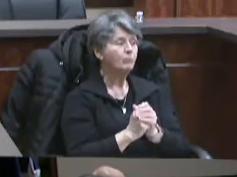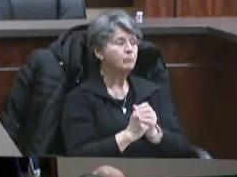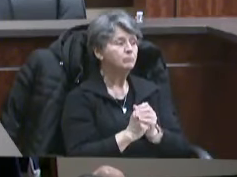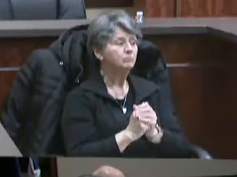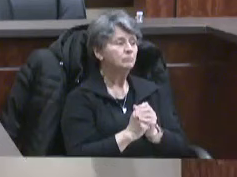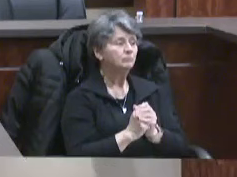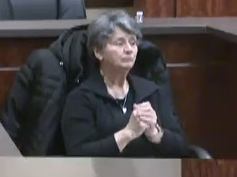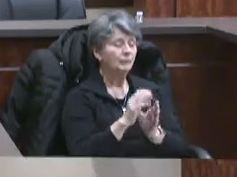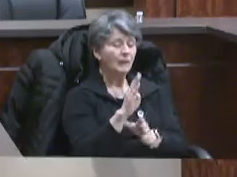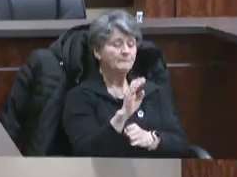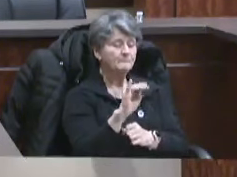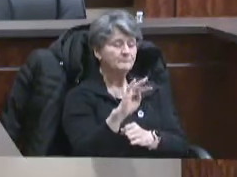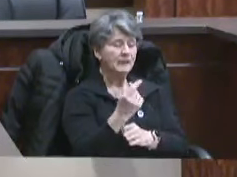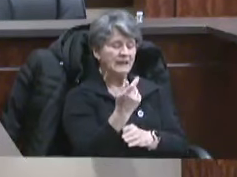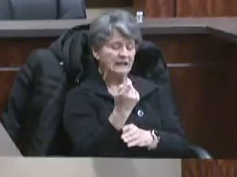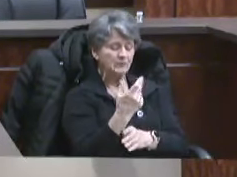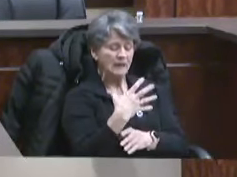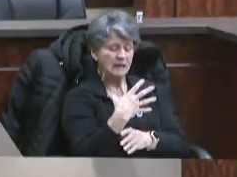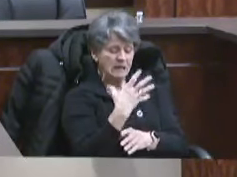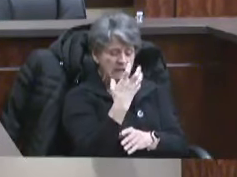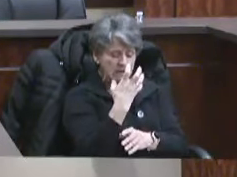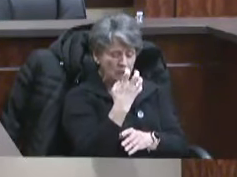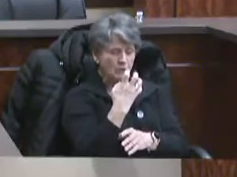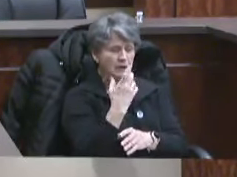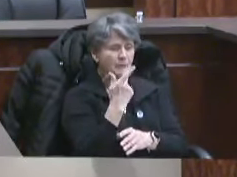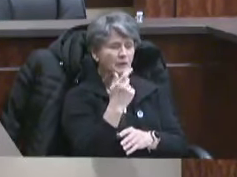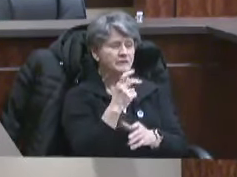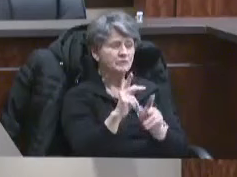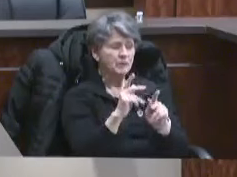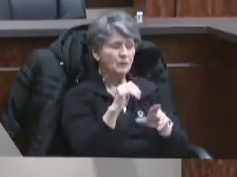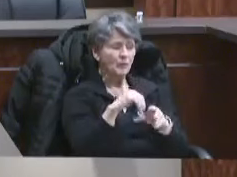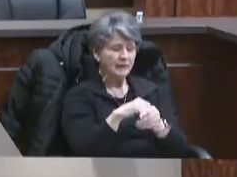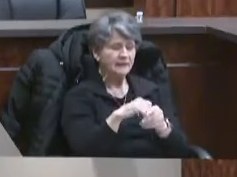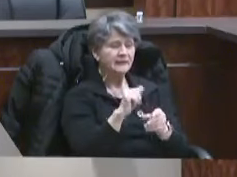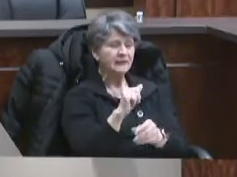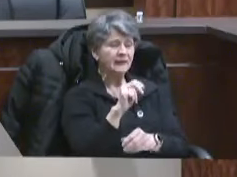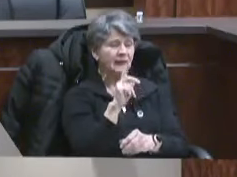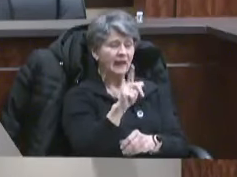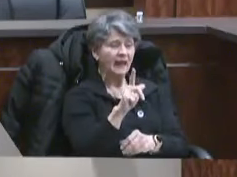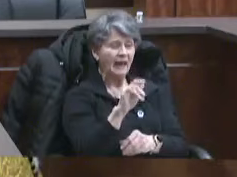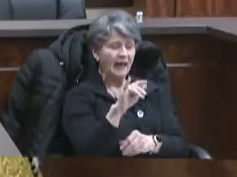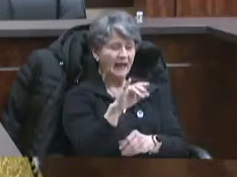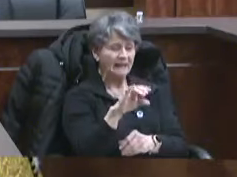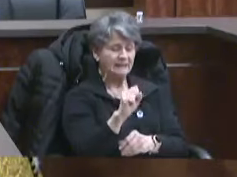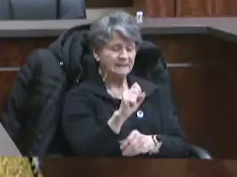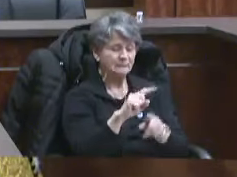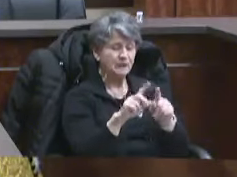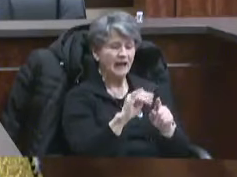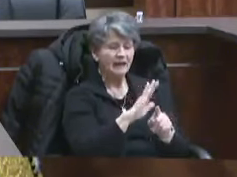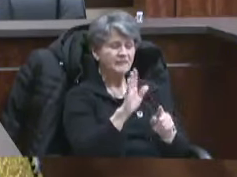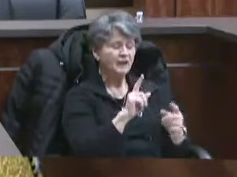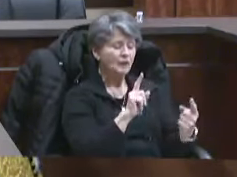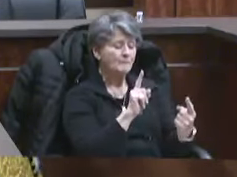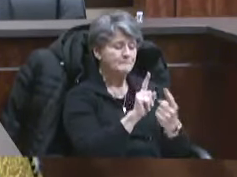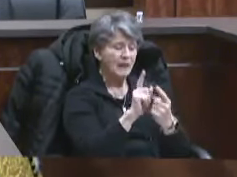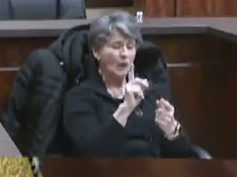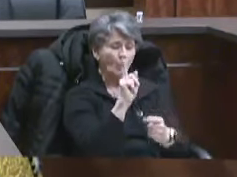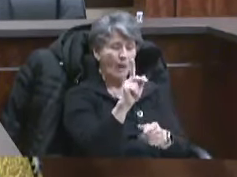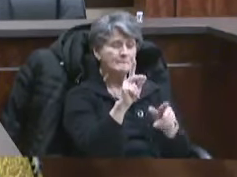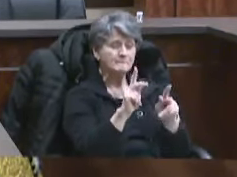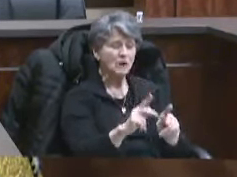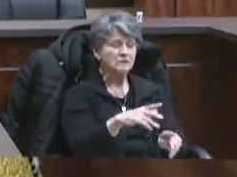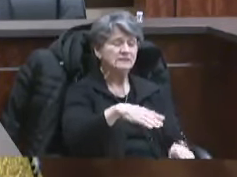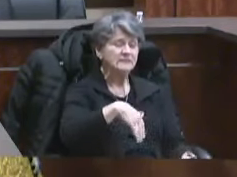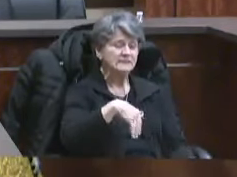being a little bit angry because people are coming in their alleys or doing that, but I have never met one person yet that